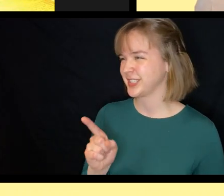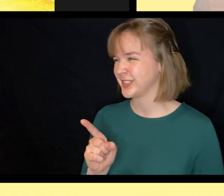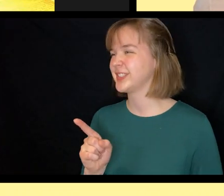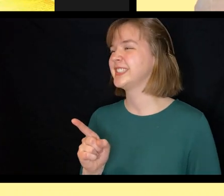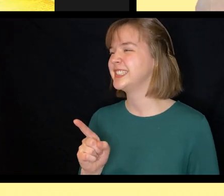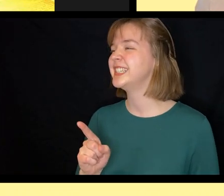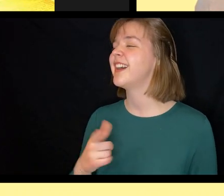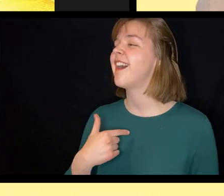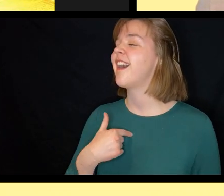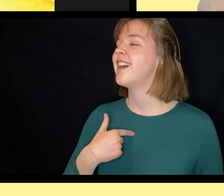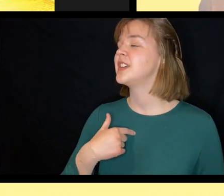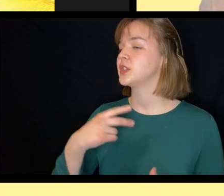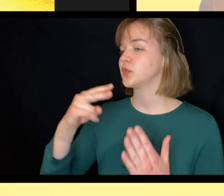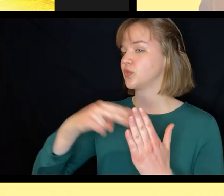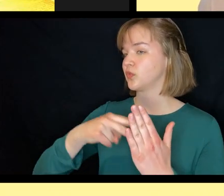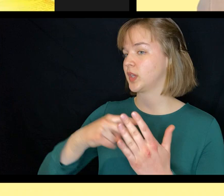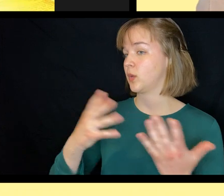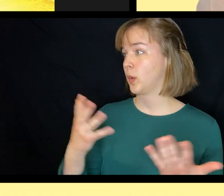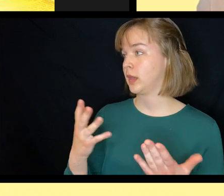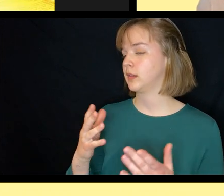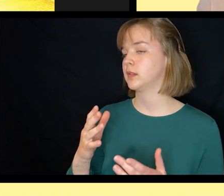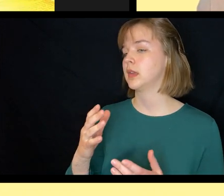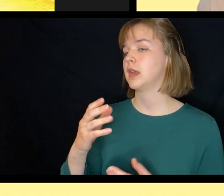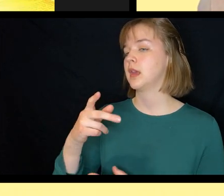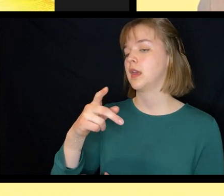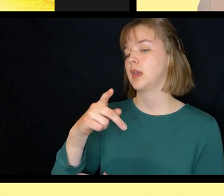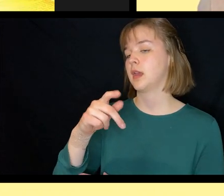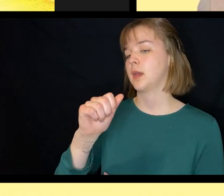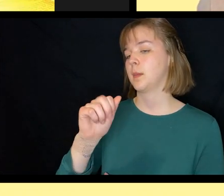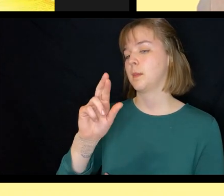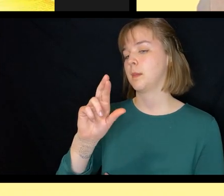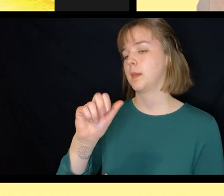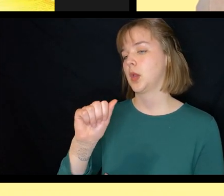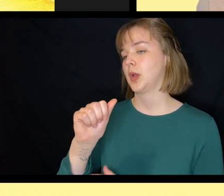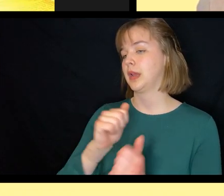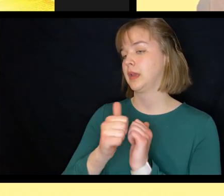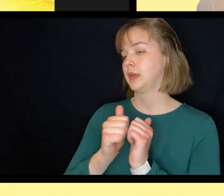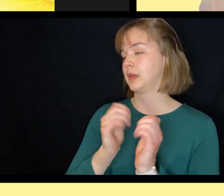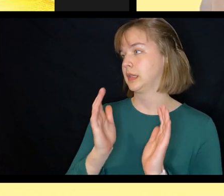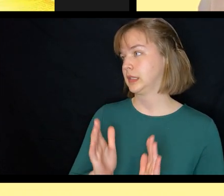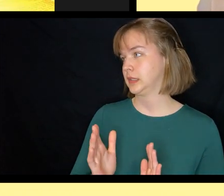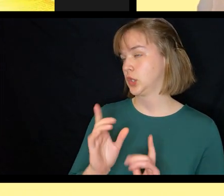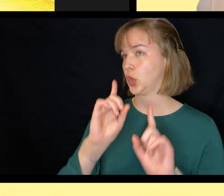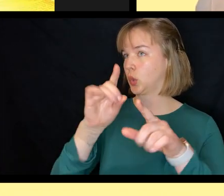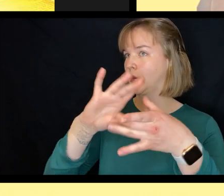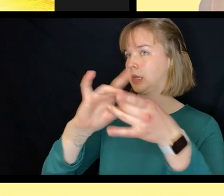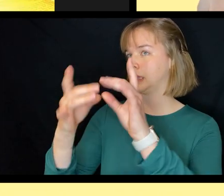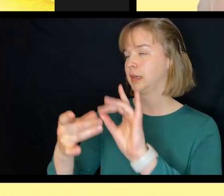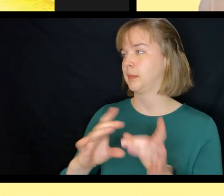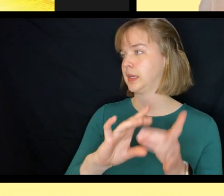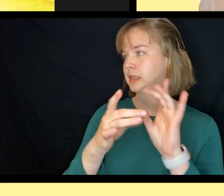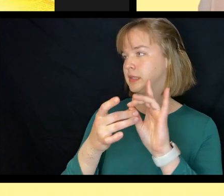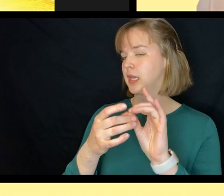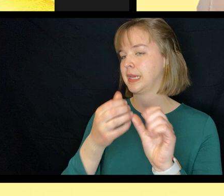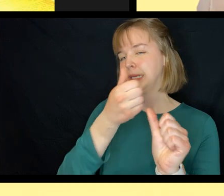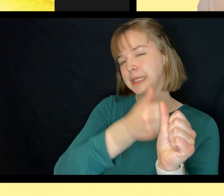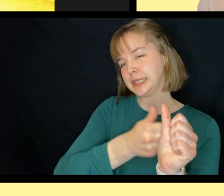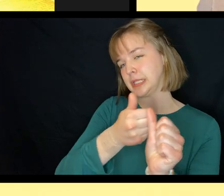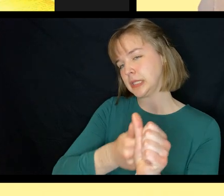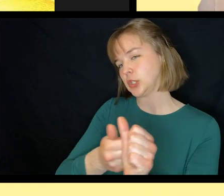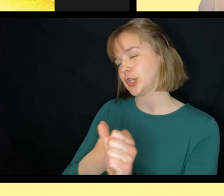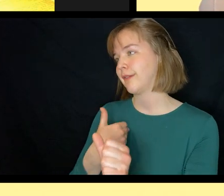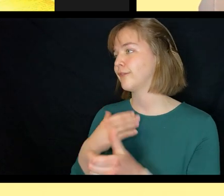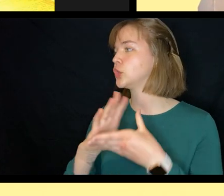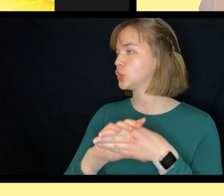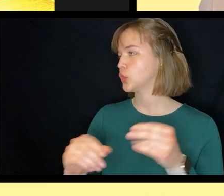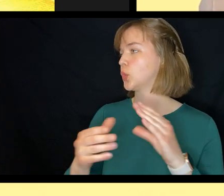call, I was reading a lot about Paralympians, and I think it's so cool how like, yeah, everybody has a story, right?